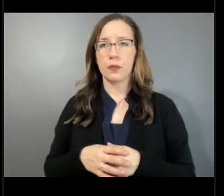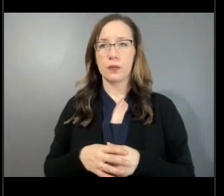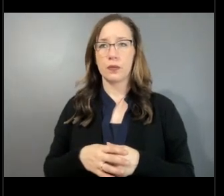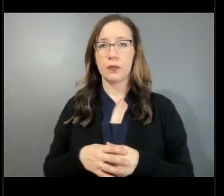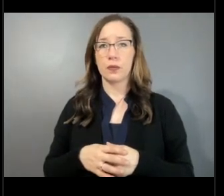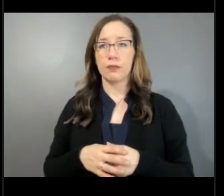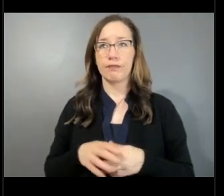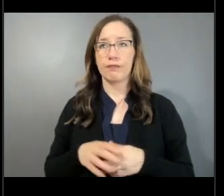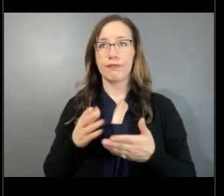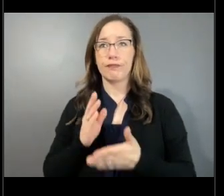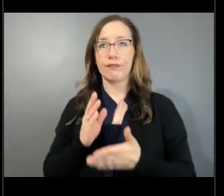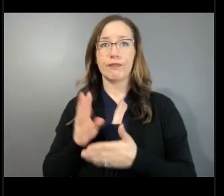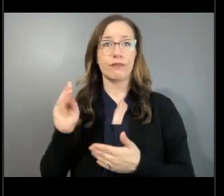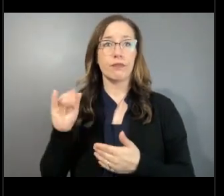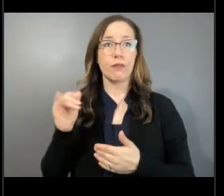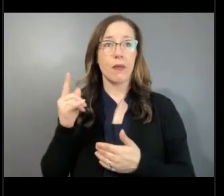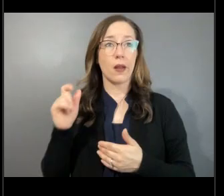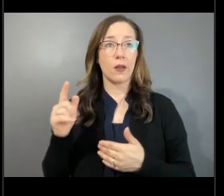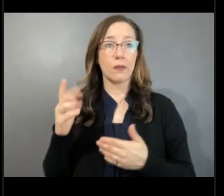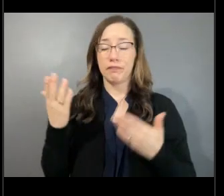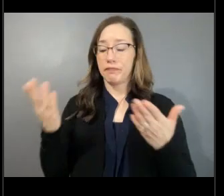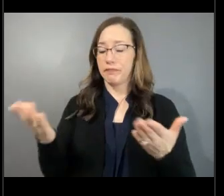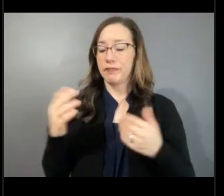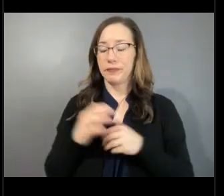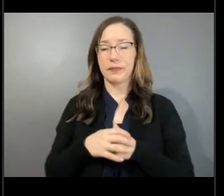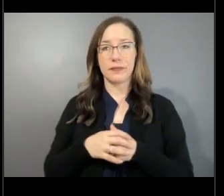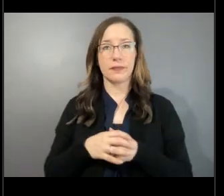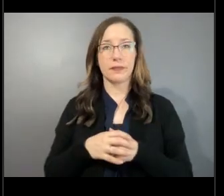All right, Michael, it's that time again.